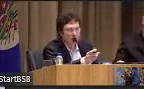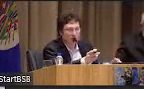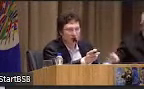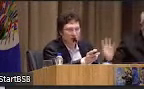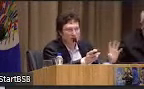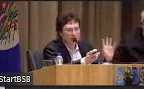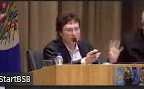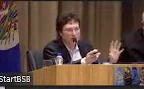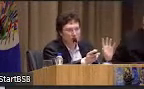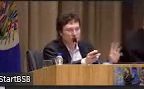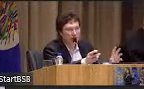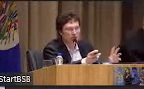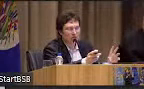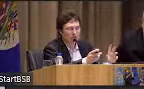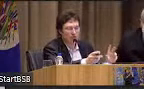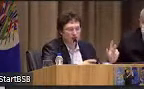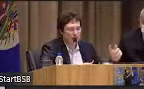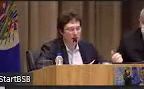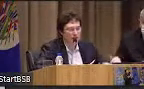narrator.